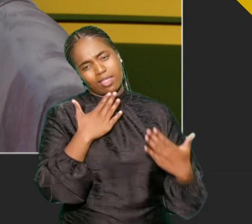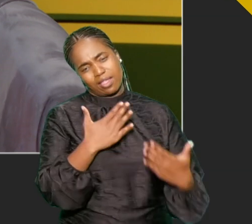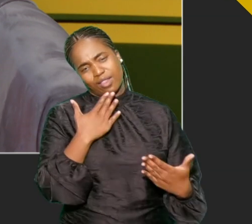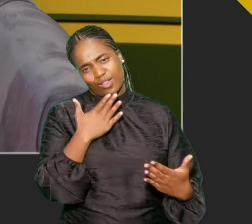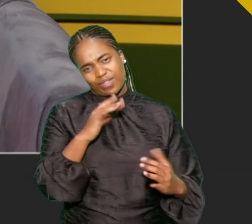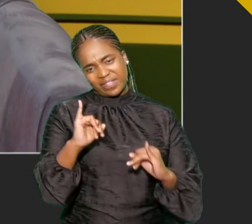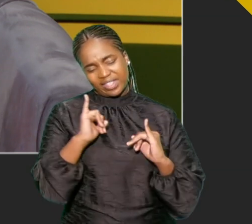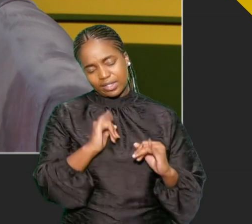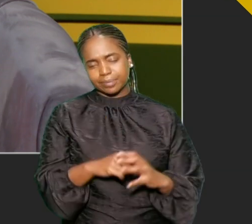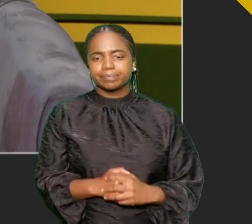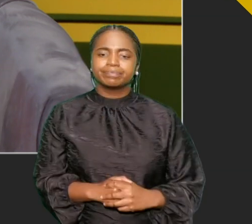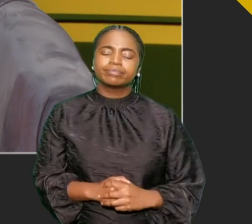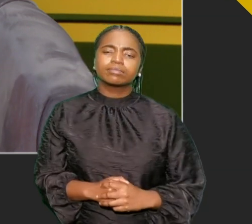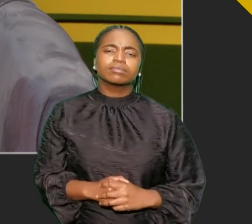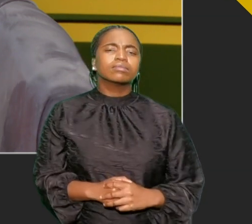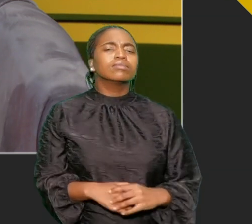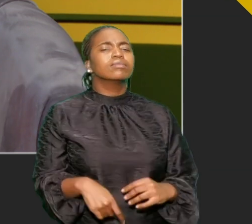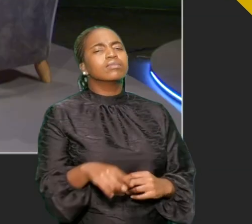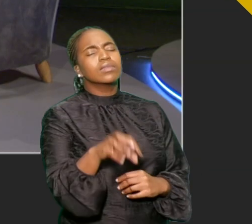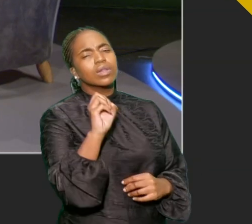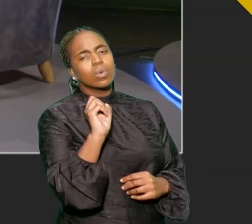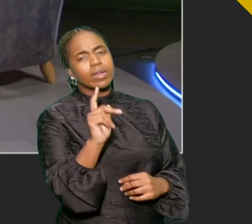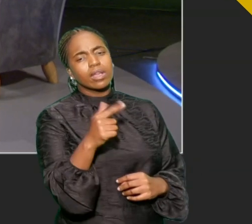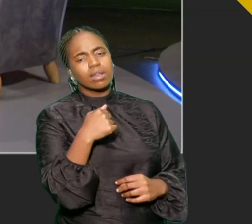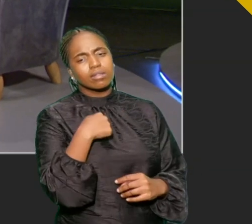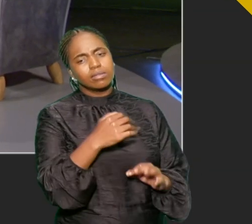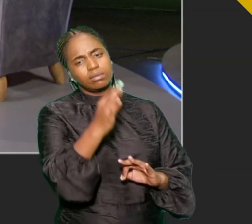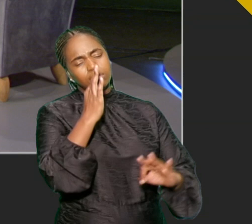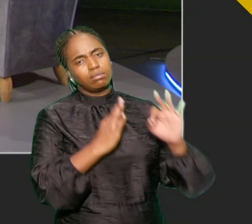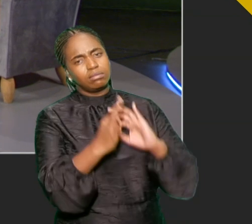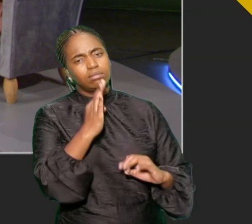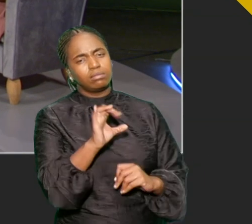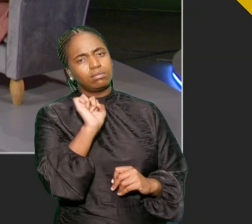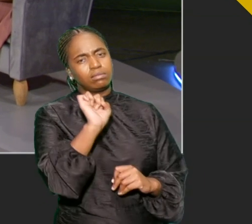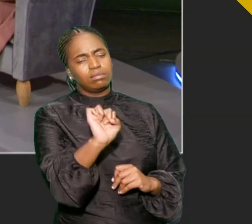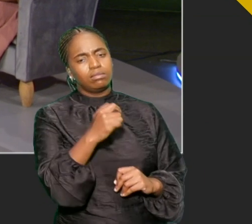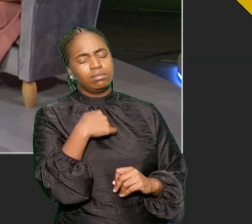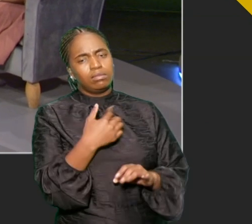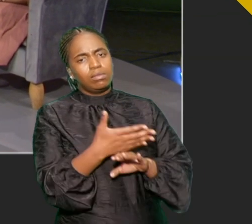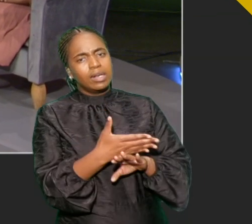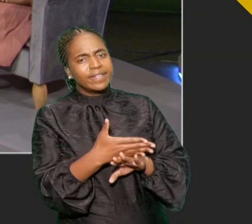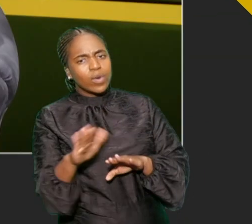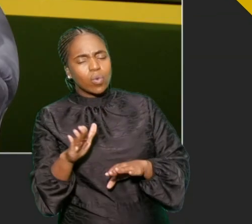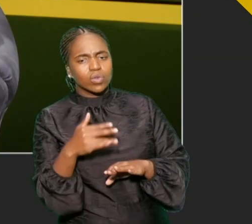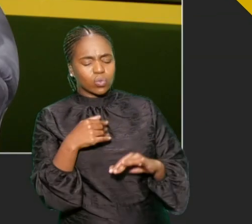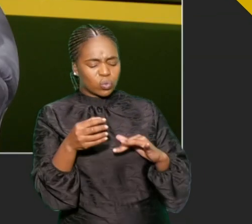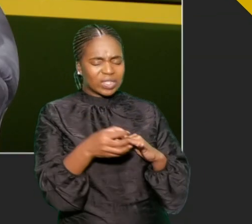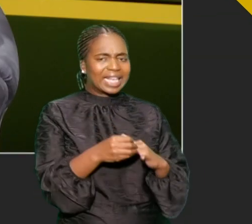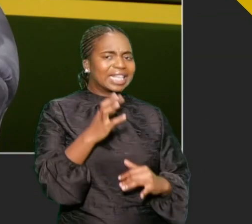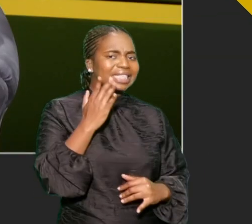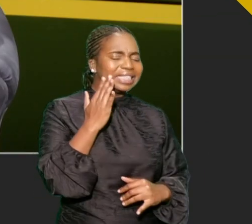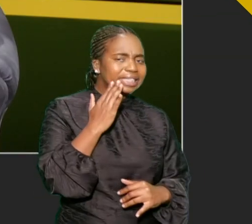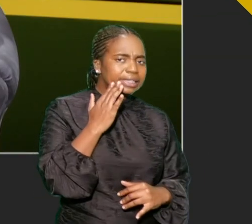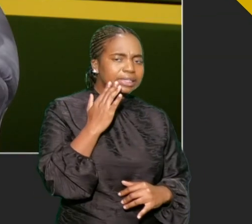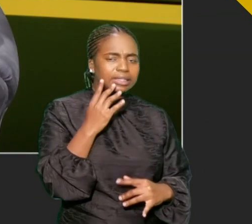having me on the show. Sure. Kwanele, njengoba singena endabeni, I mean, cela usithathe kancane back into your journey, ukuthi ushade nini,